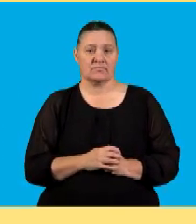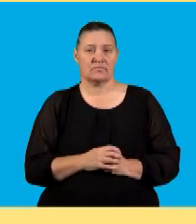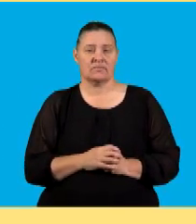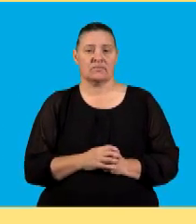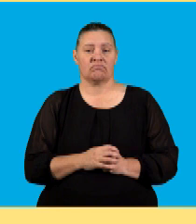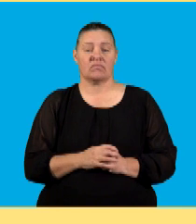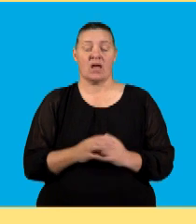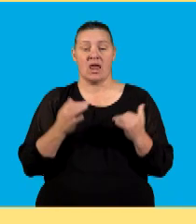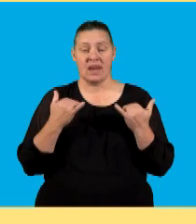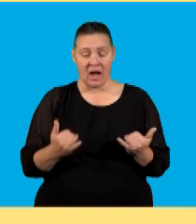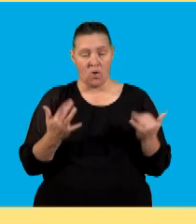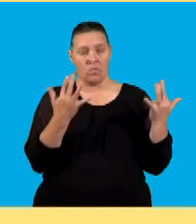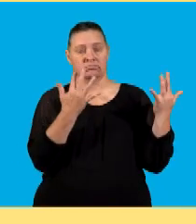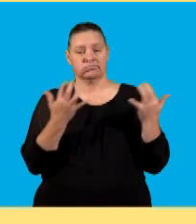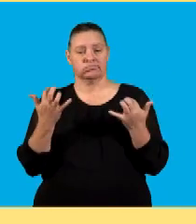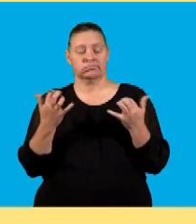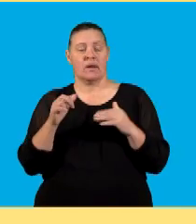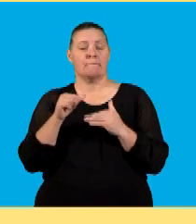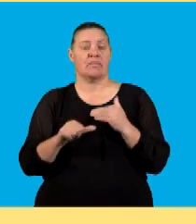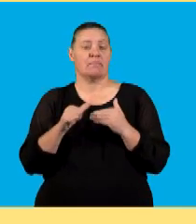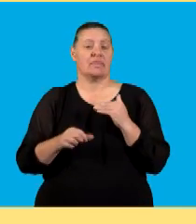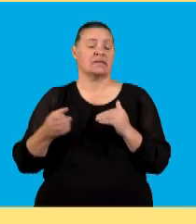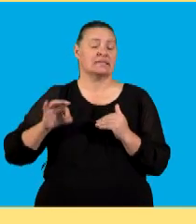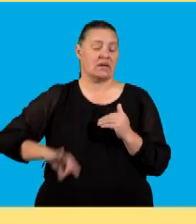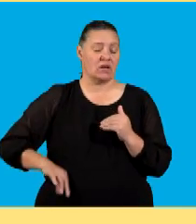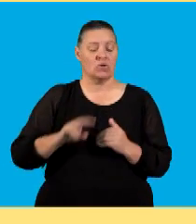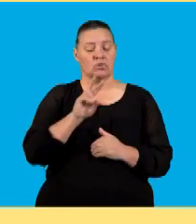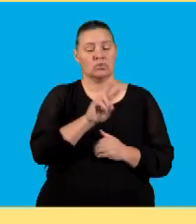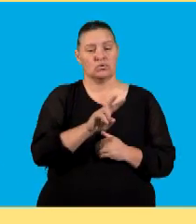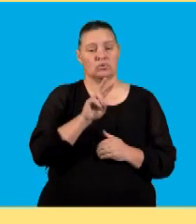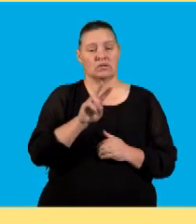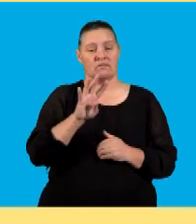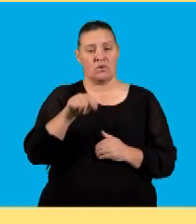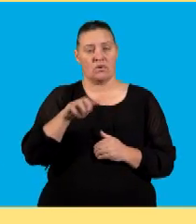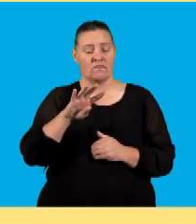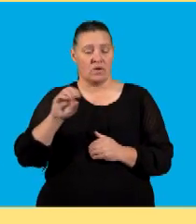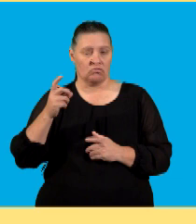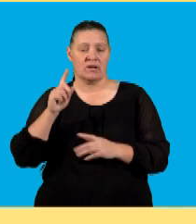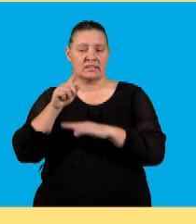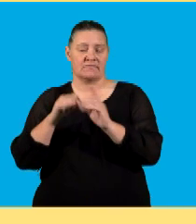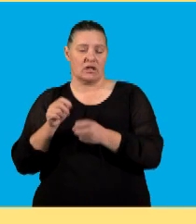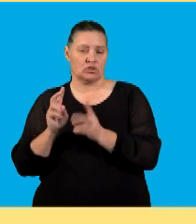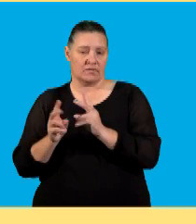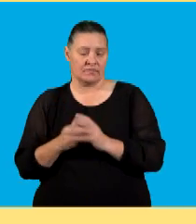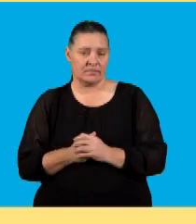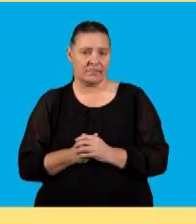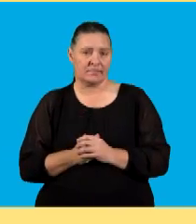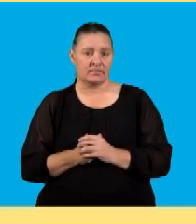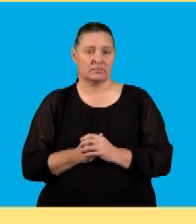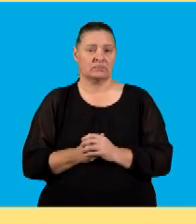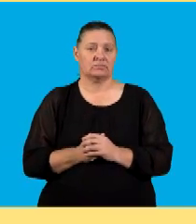224,400. I now need you to calculate the monthly salary. 224,400 divided by